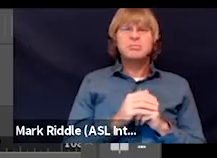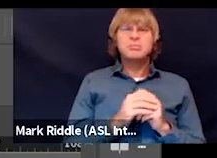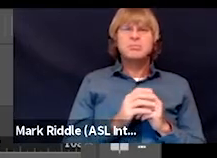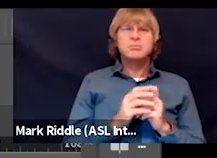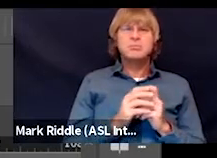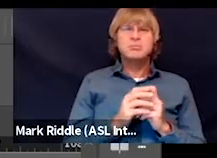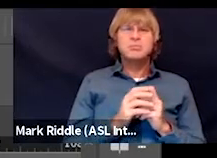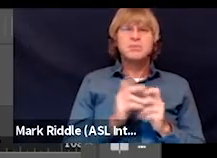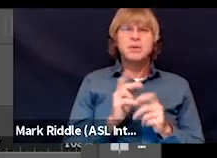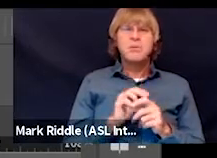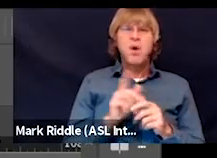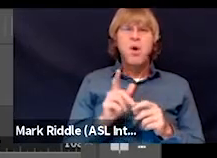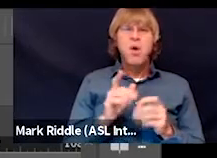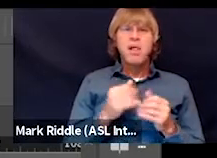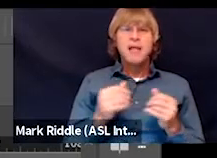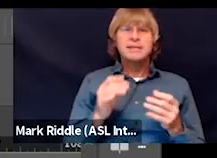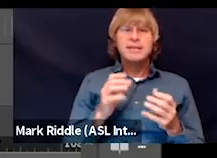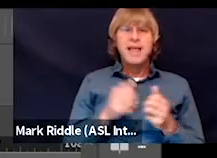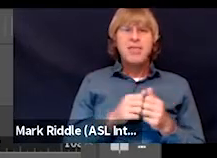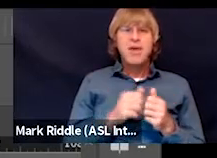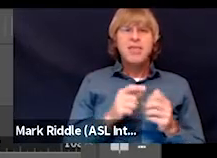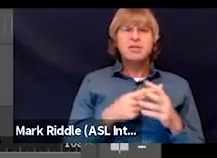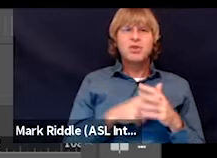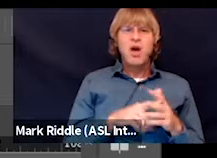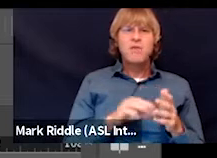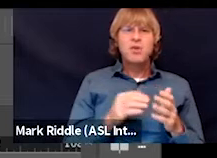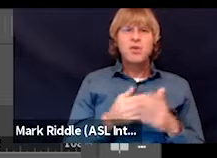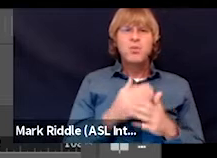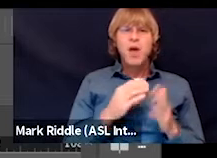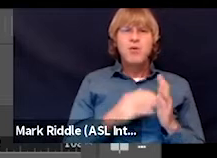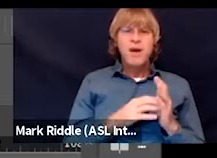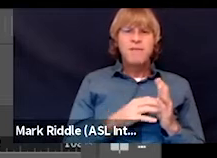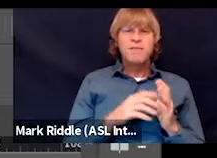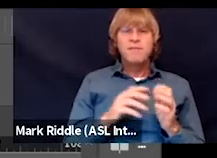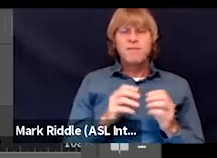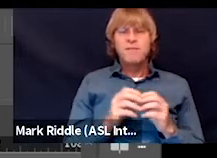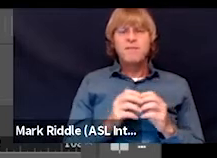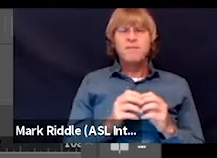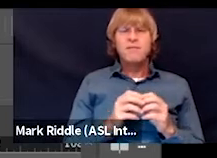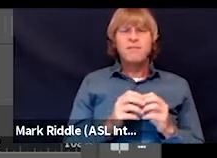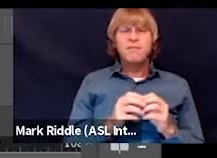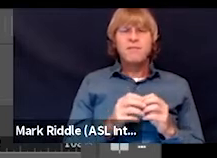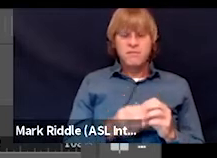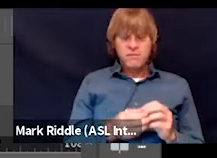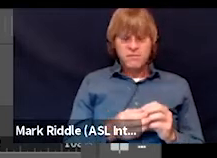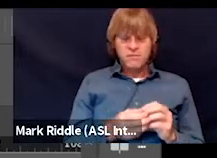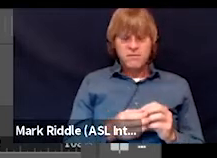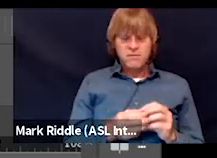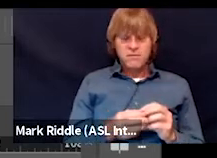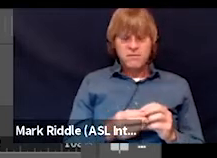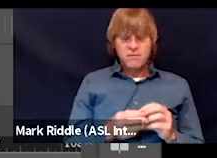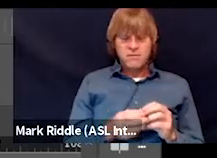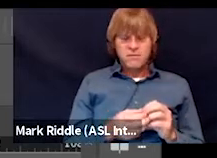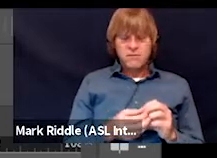Keep all lines together at the start of a paragraph. I